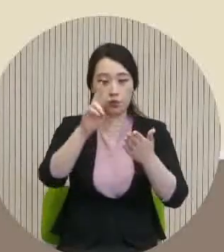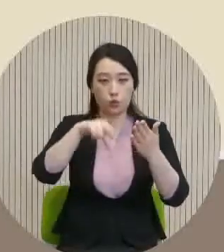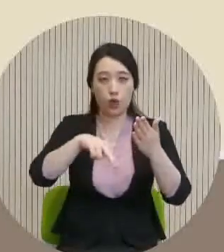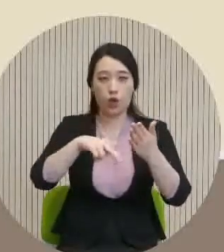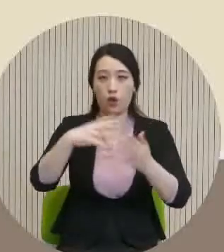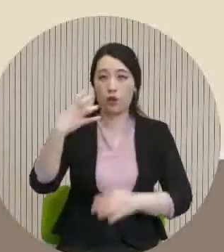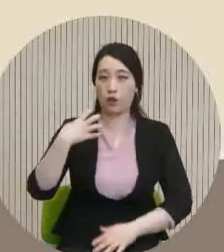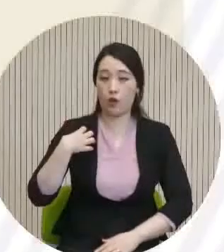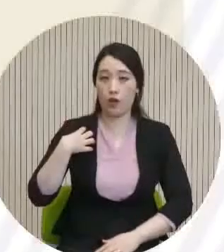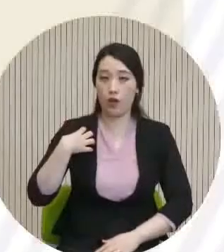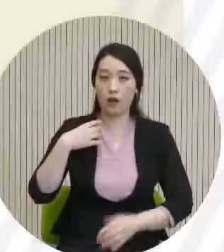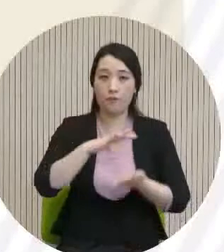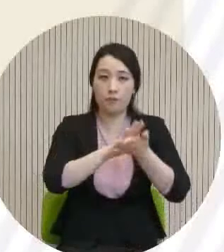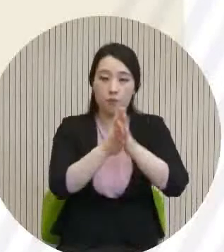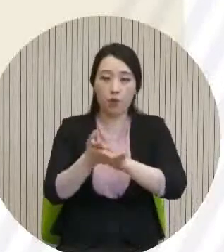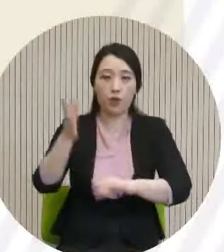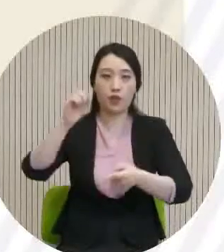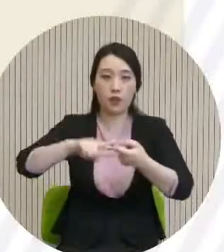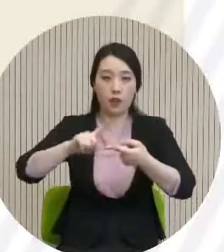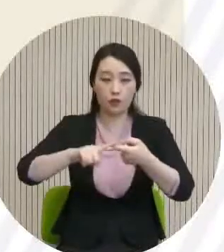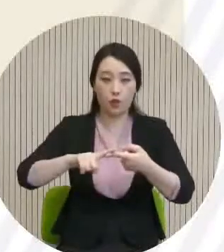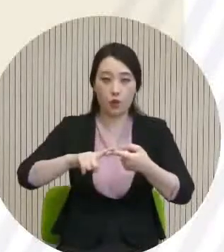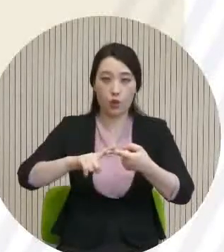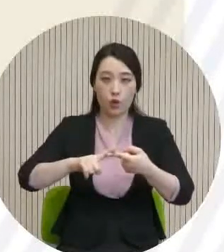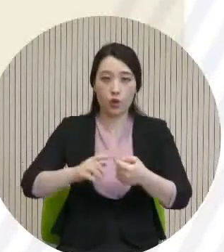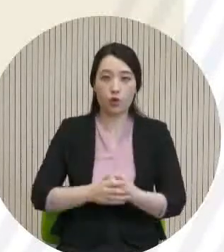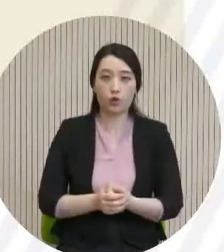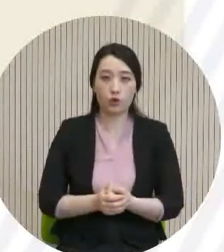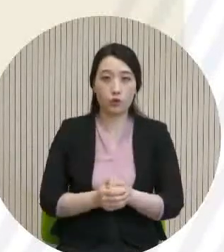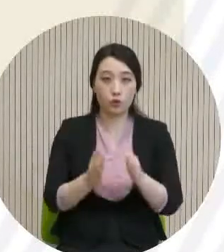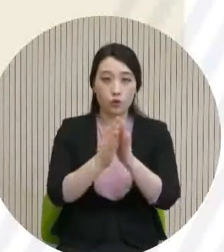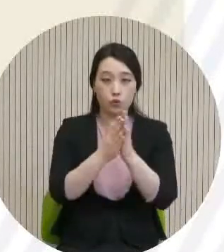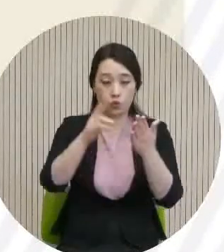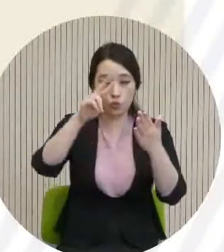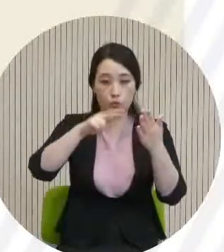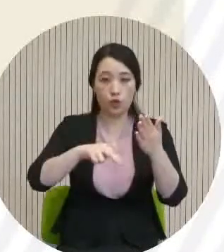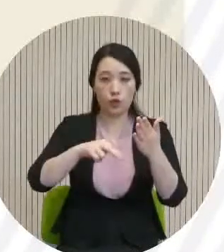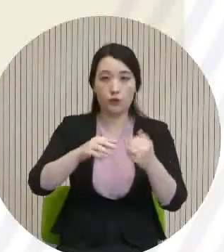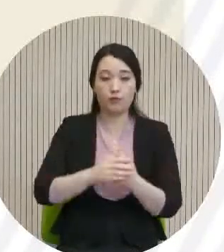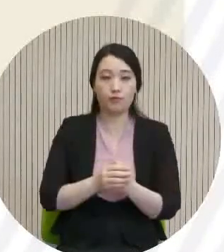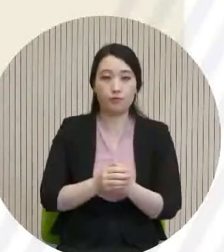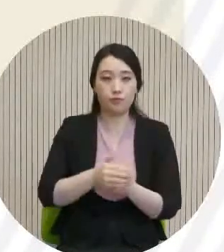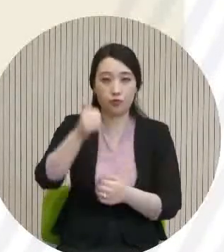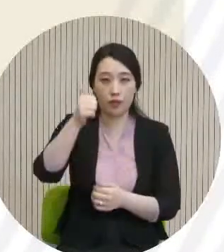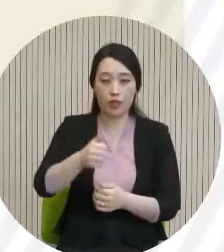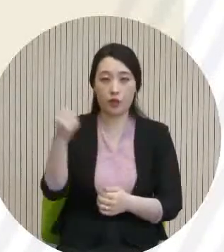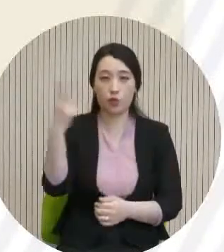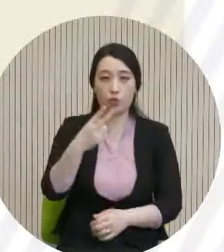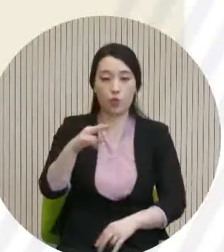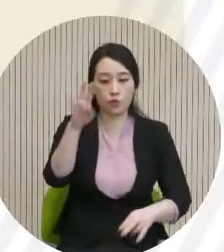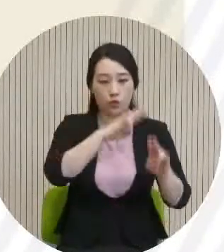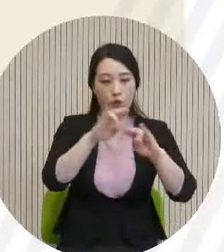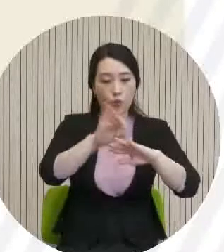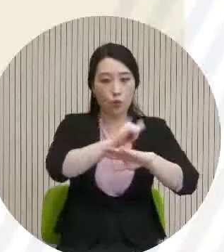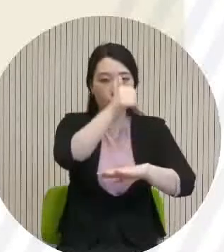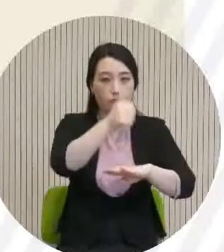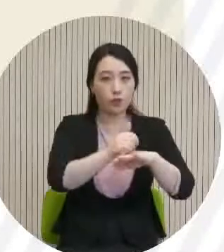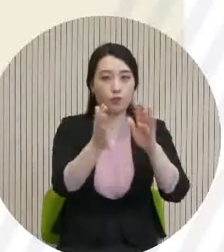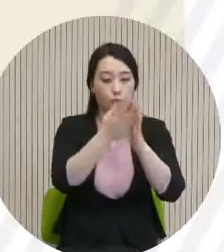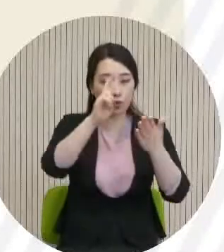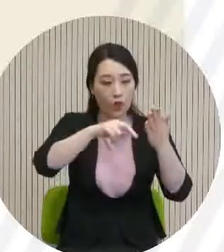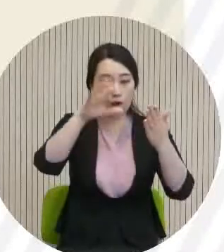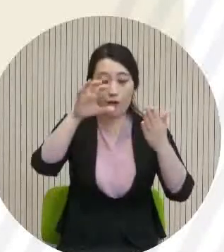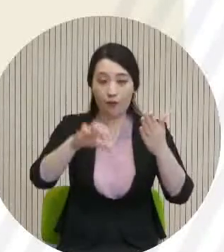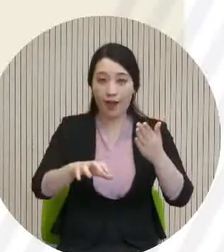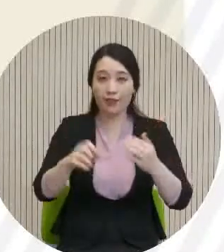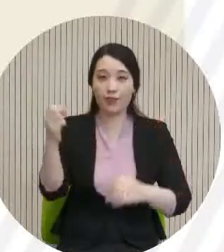Changes in Reading, Promotion, and Roles of Public Libraries of the Netherlands in Digital Era, which will be presented by Mr. Adrien